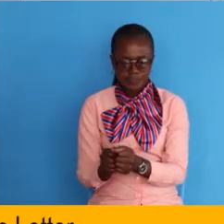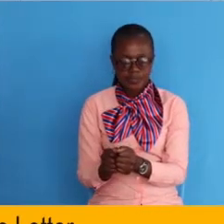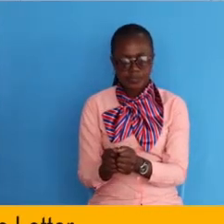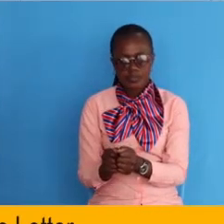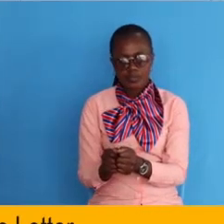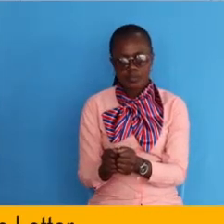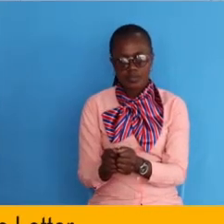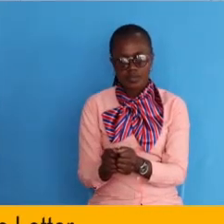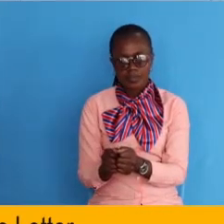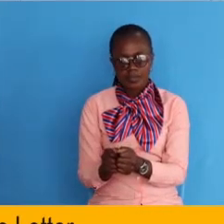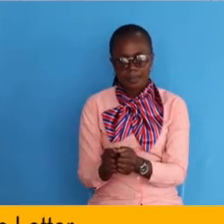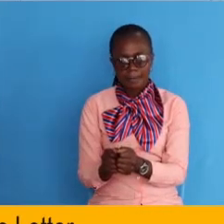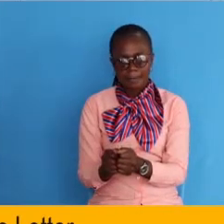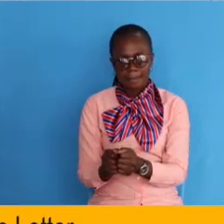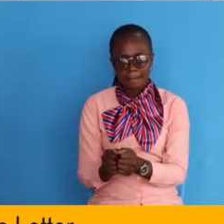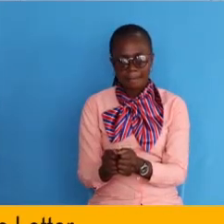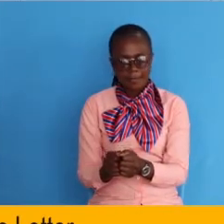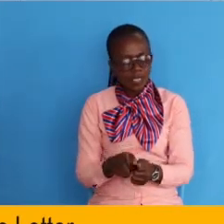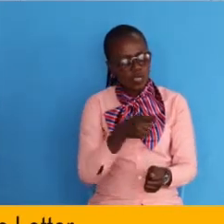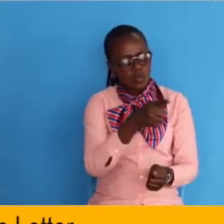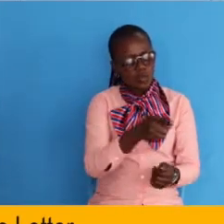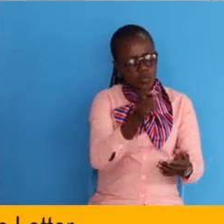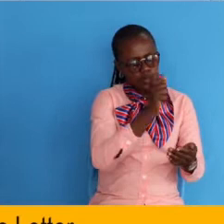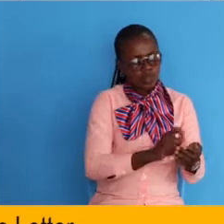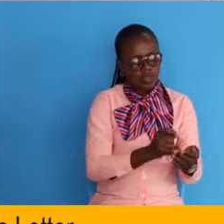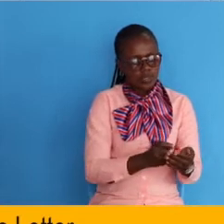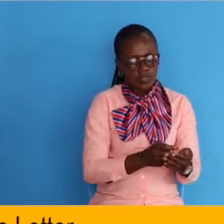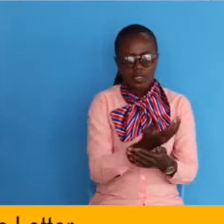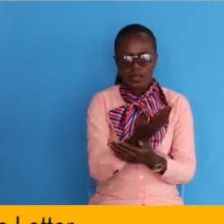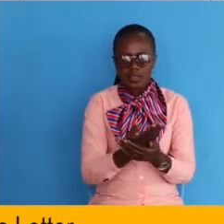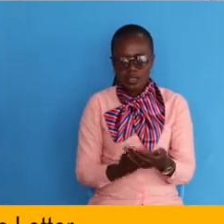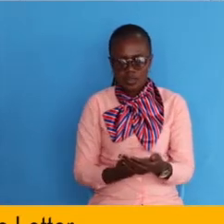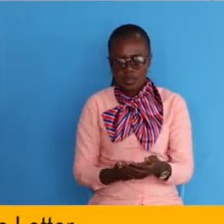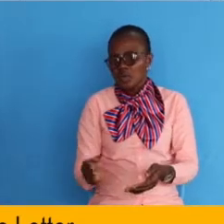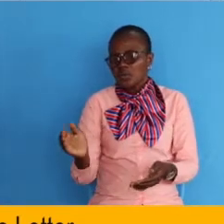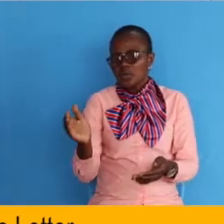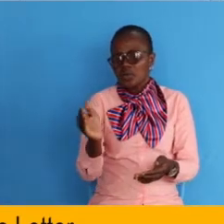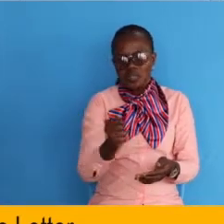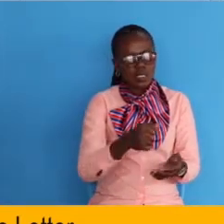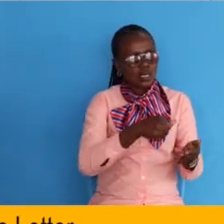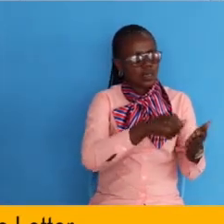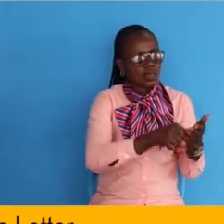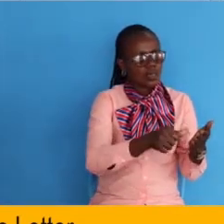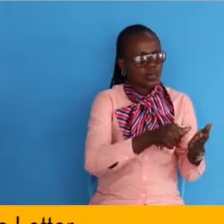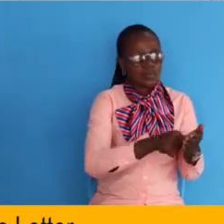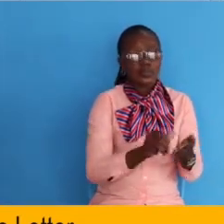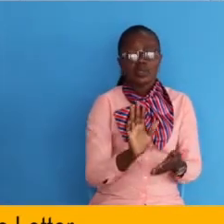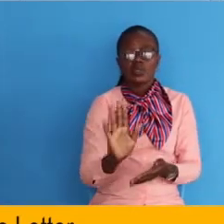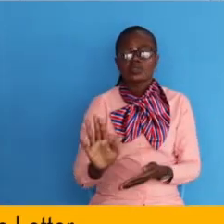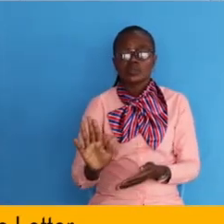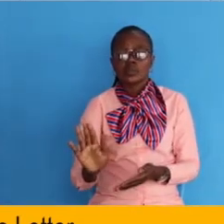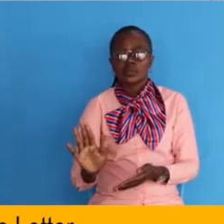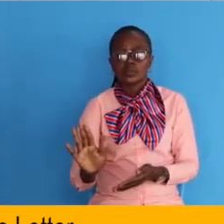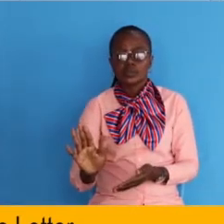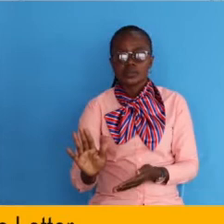want to remind for some payment, which probably you sold something and you have never been paid, and therefore you want